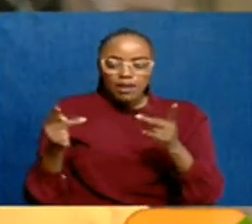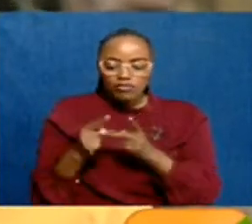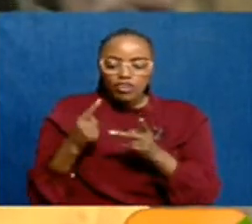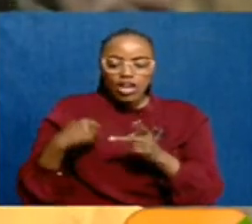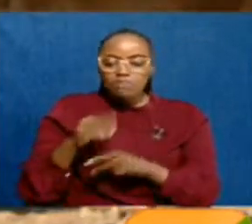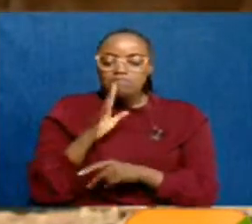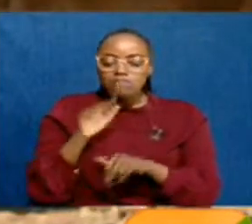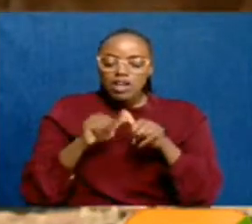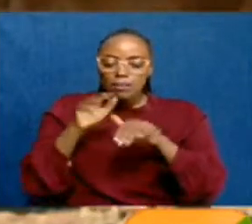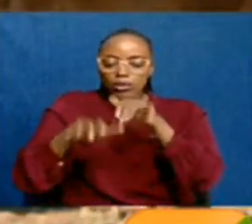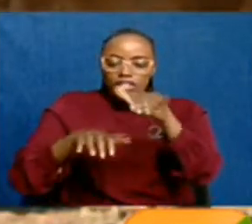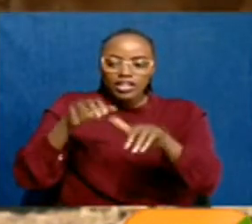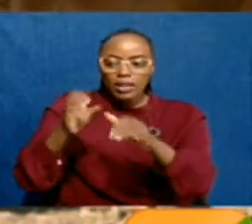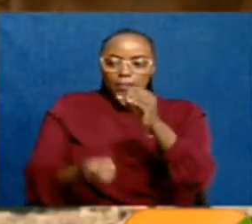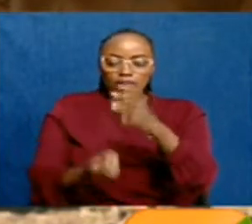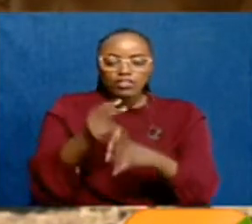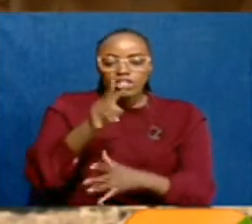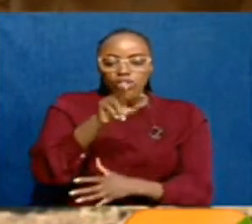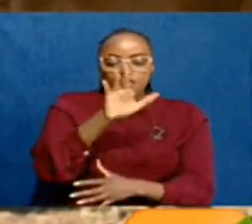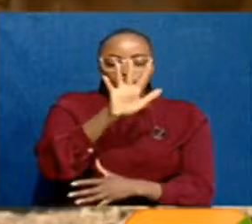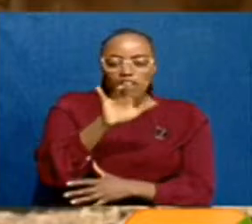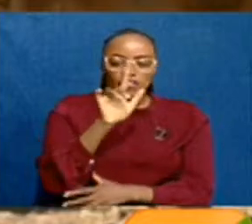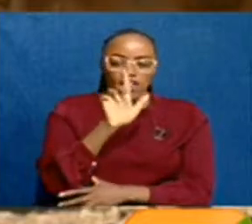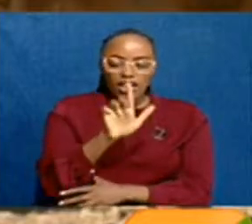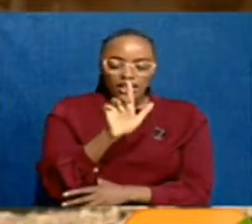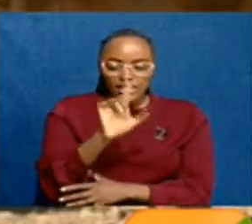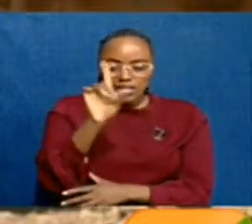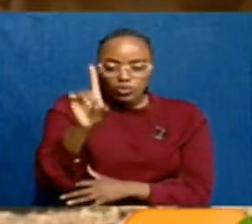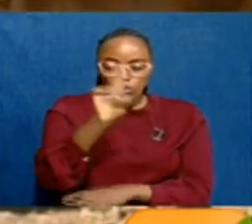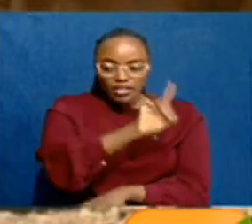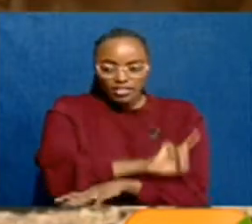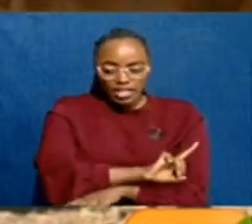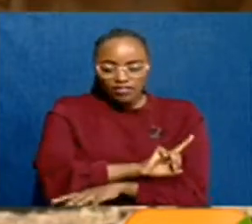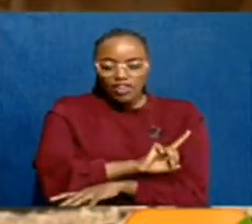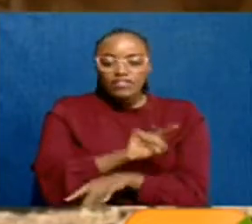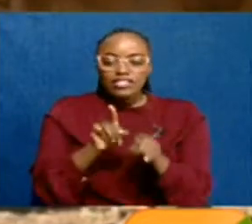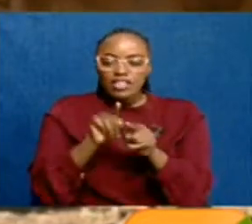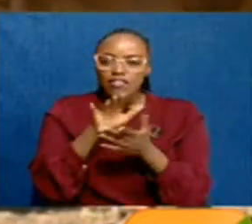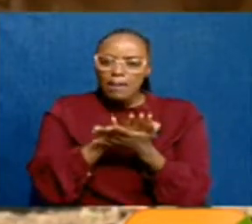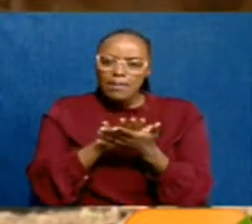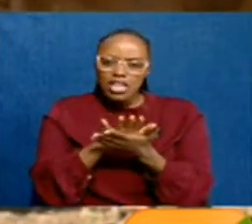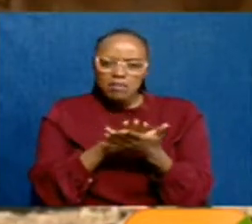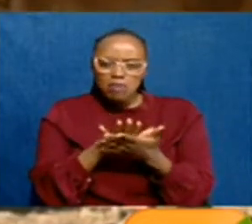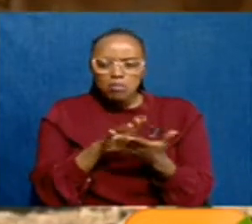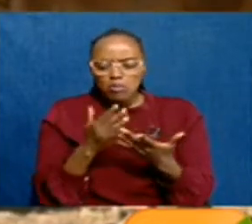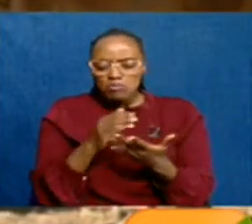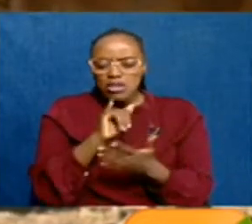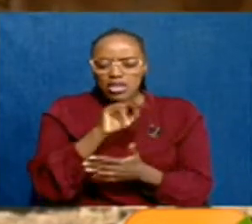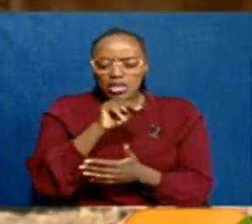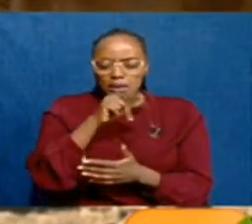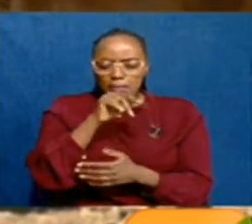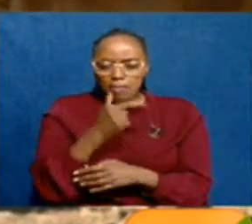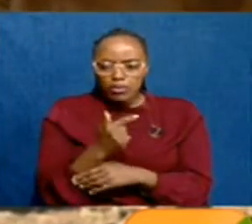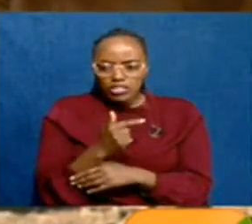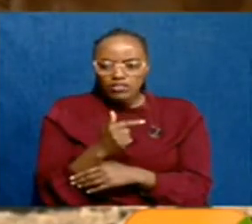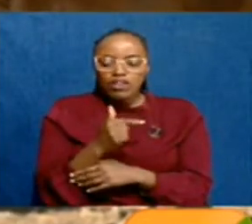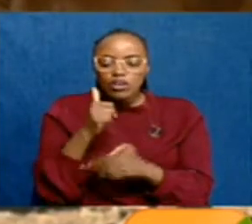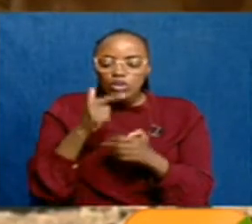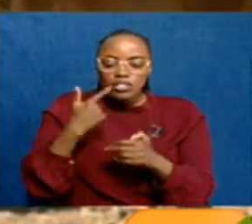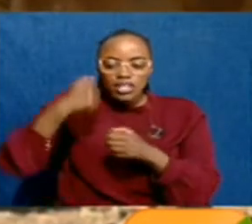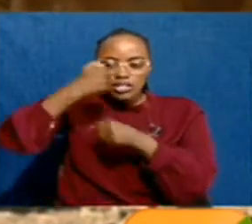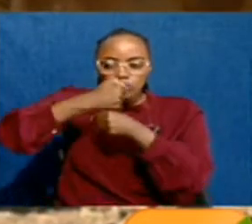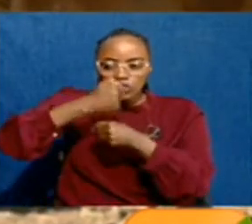talking of an animal producing 25 liters of milk per day and a minimal input. Actually, we are